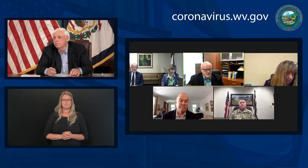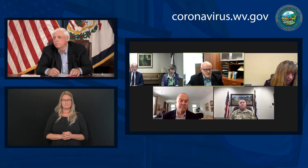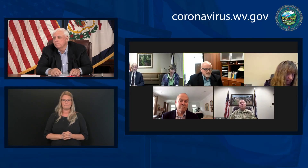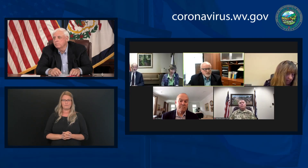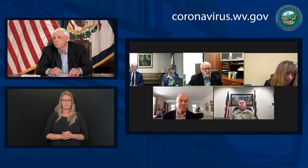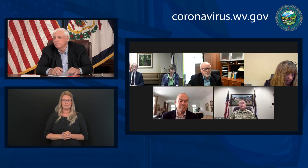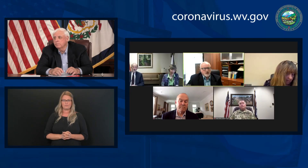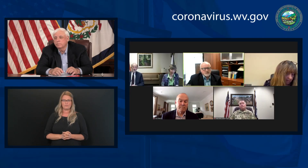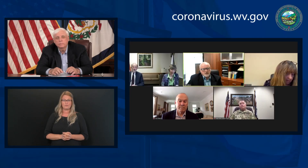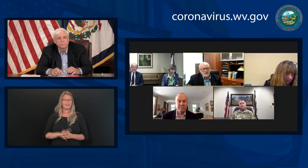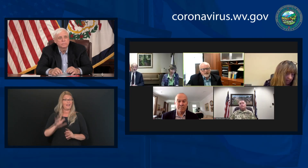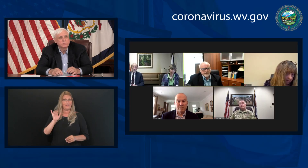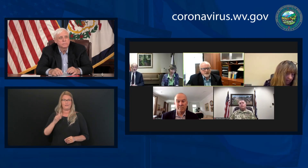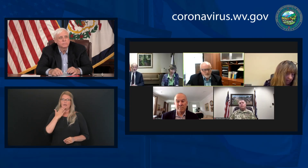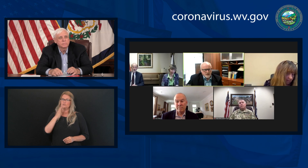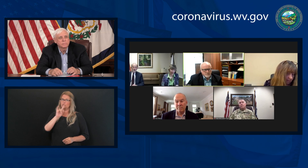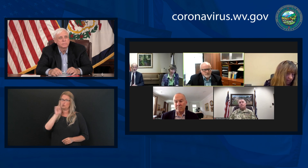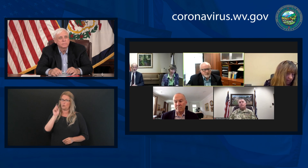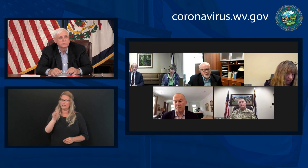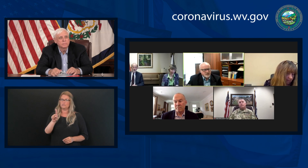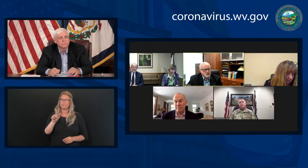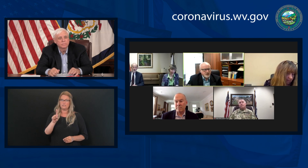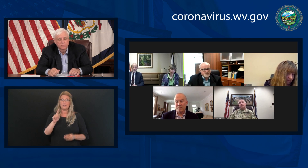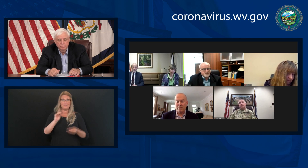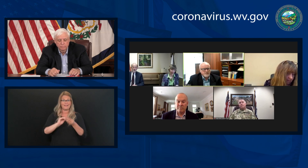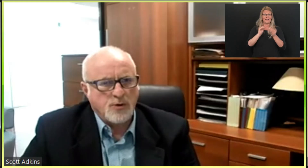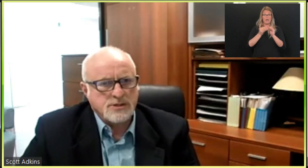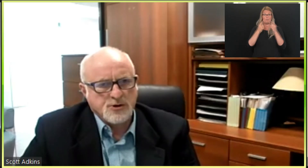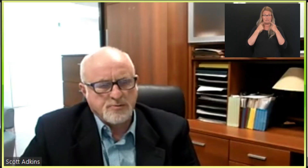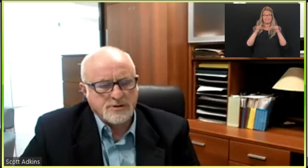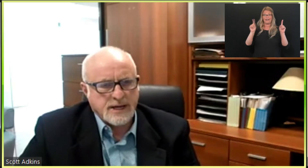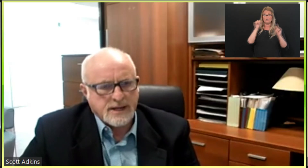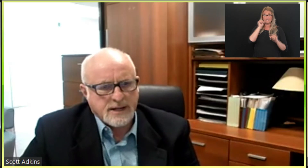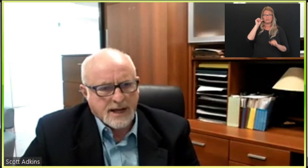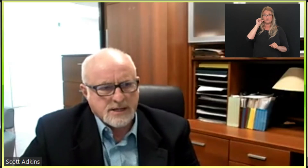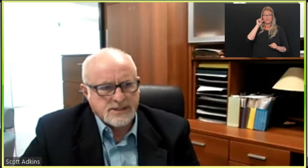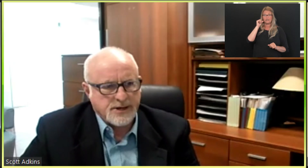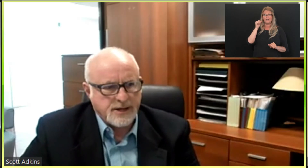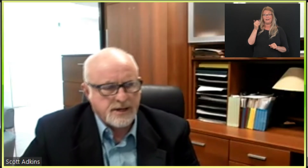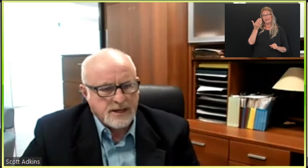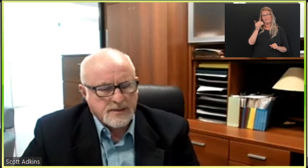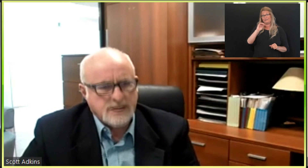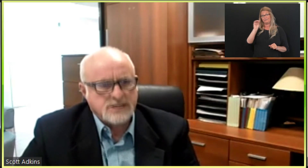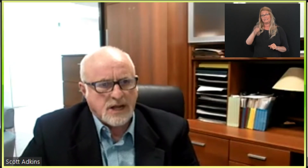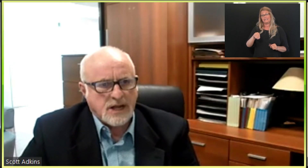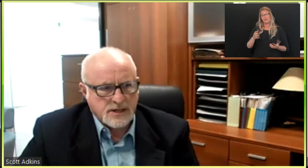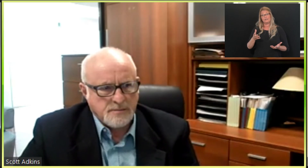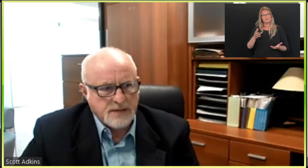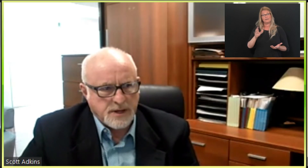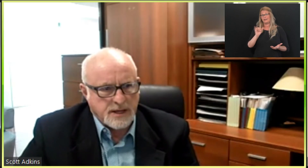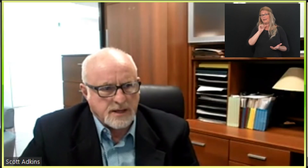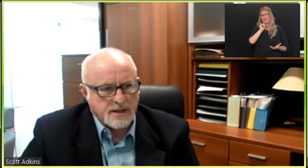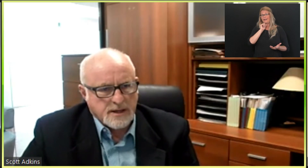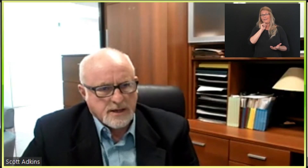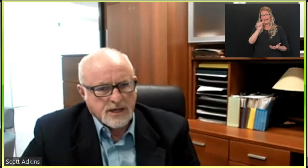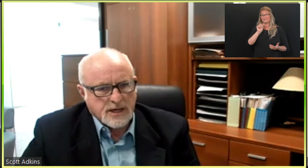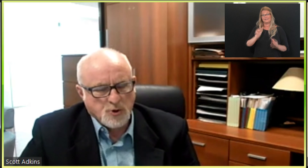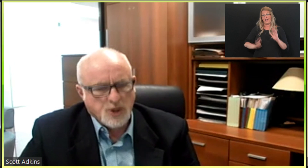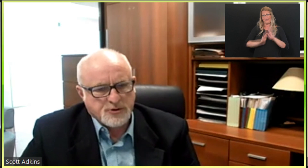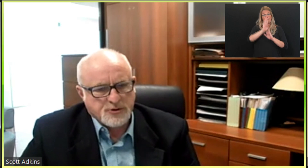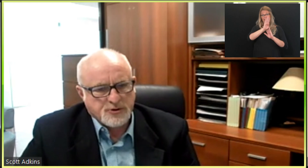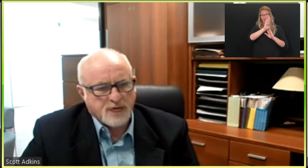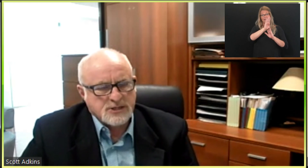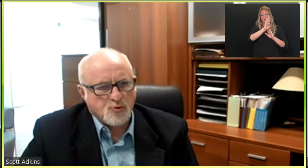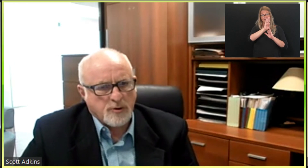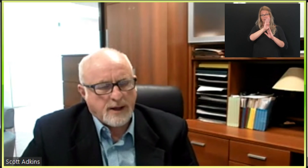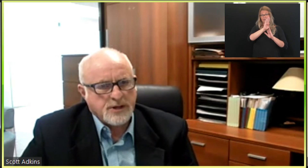Stephen, that's a good question. And yeah, the numbers came out yesterday at 15.2%. I can tell you that's not going to be the peak. If you look at